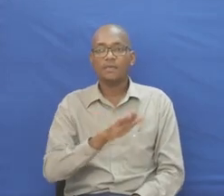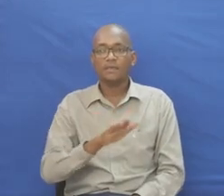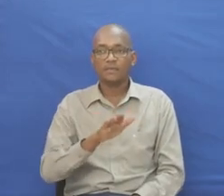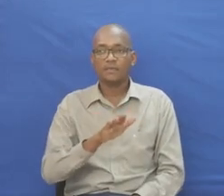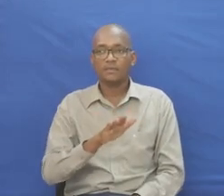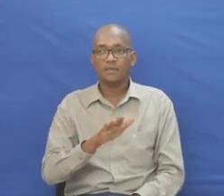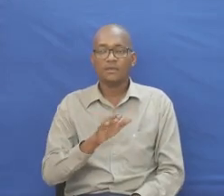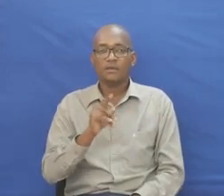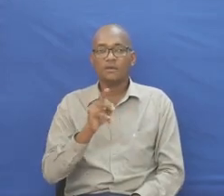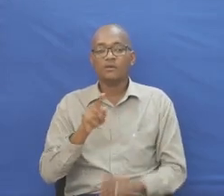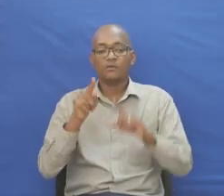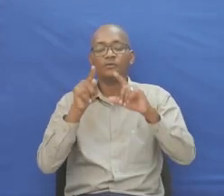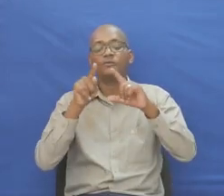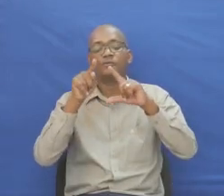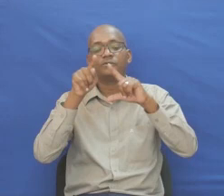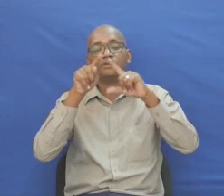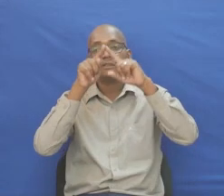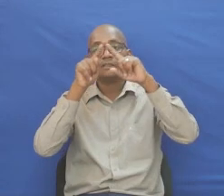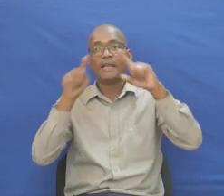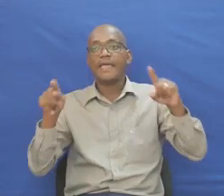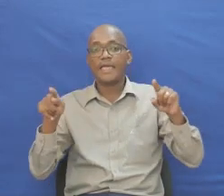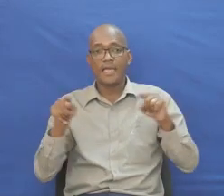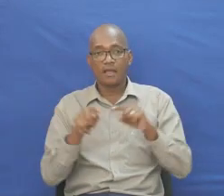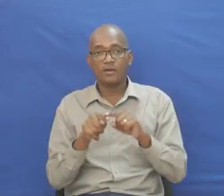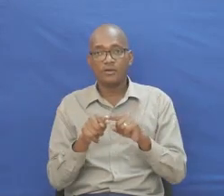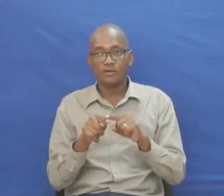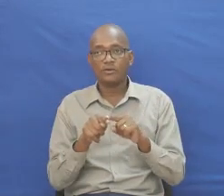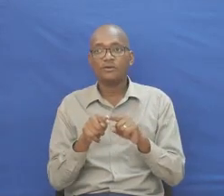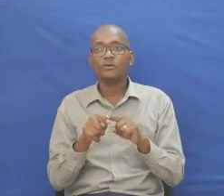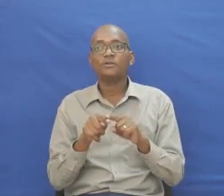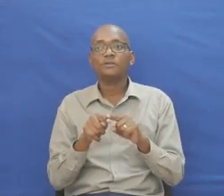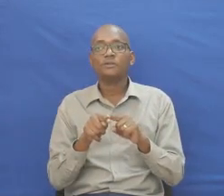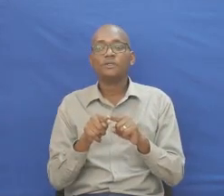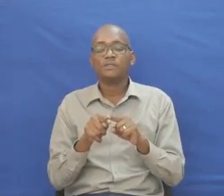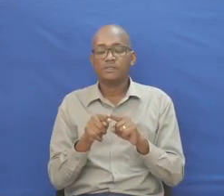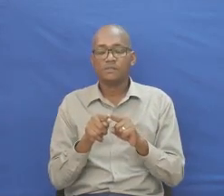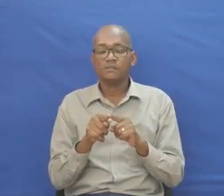the area of a triangle